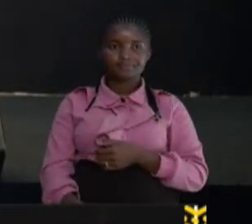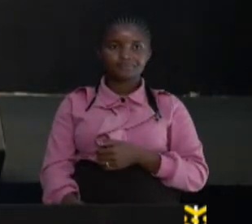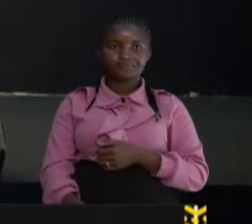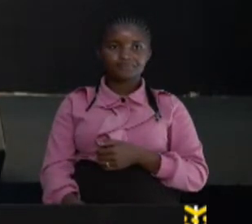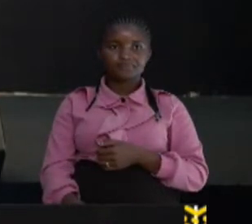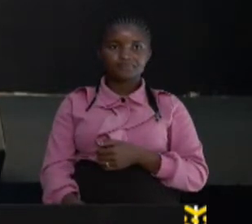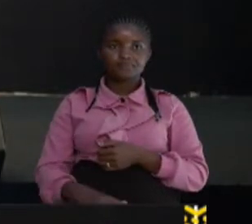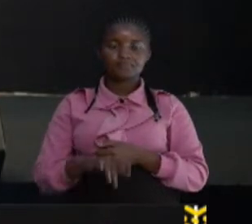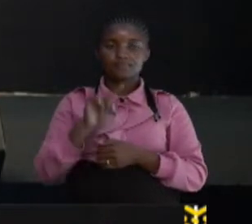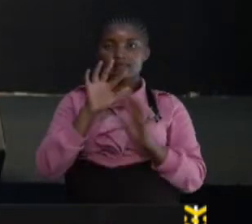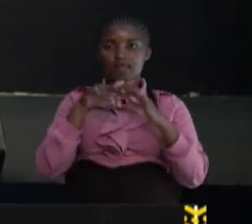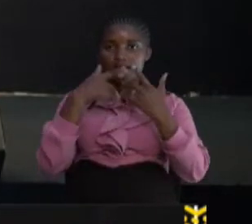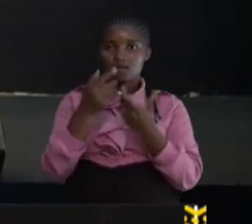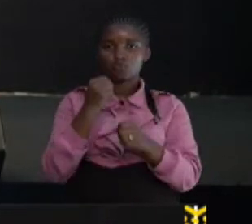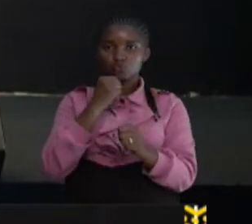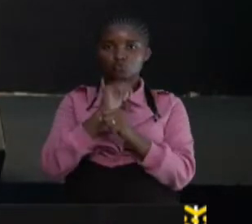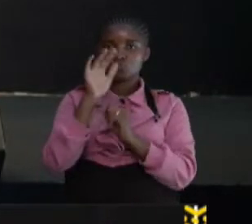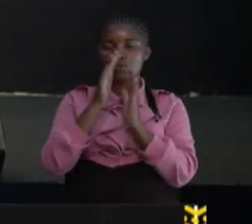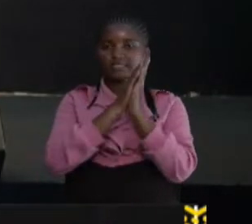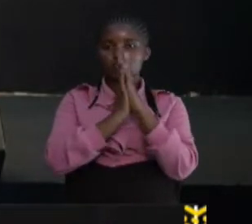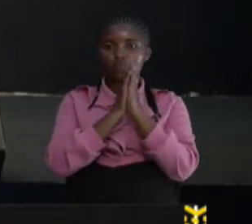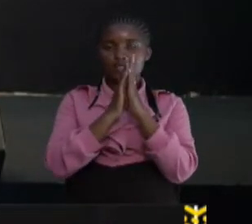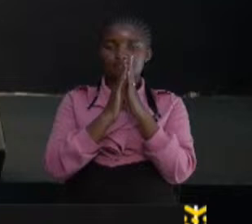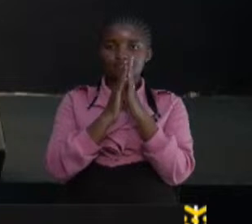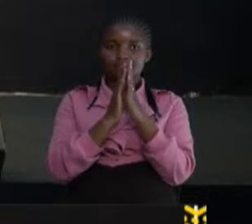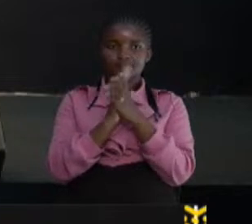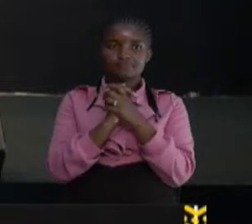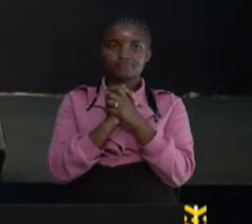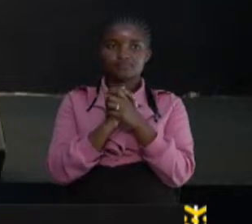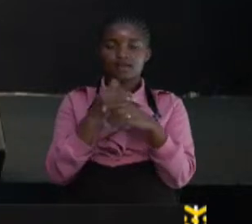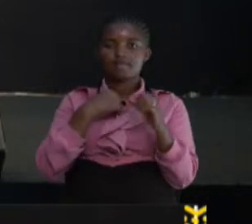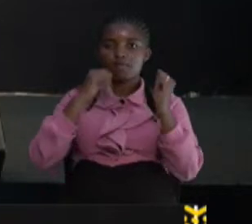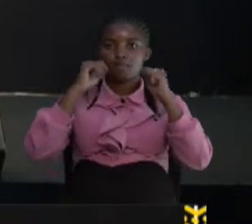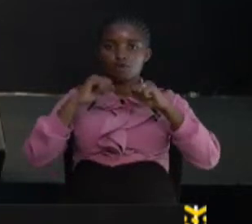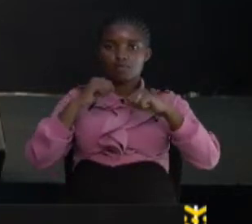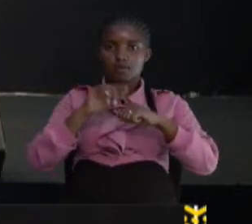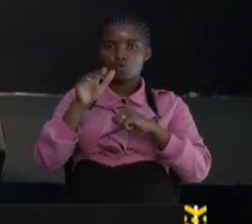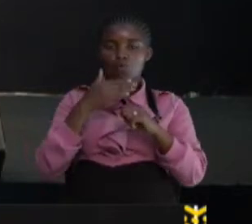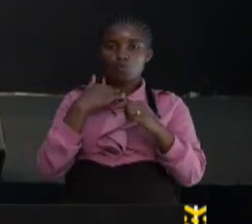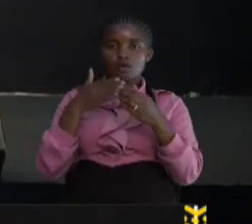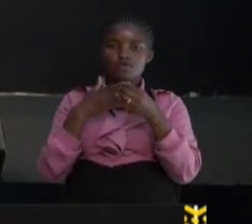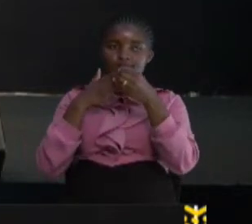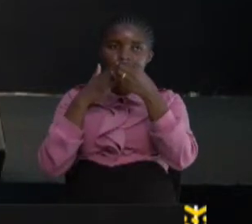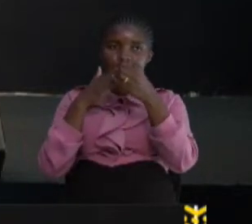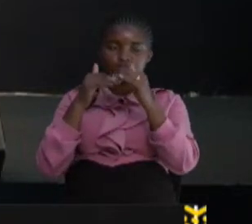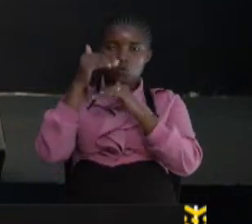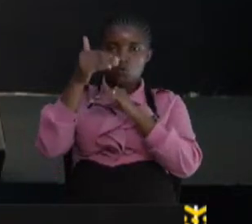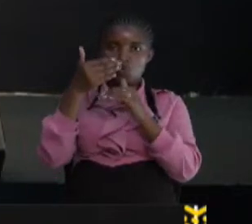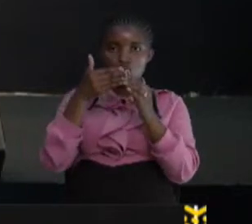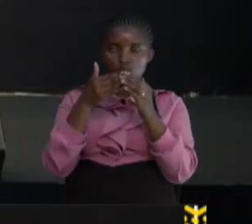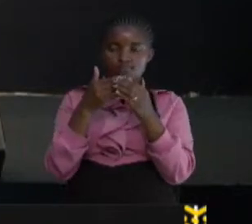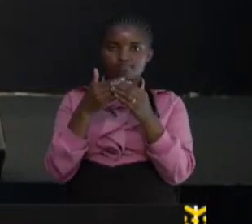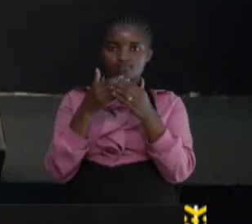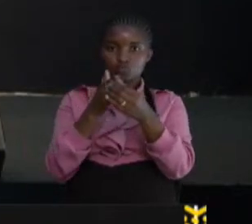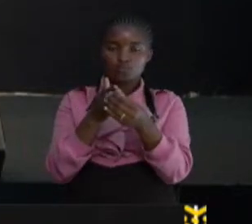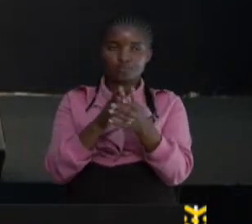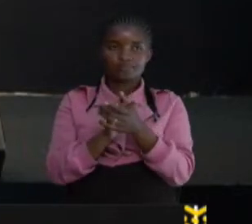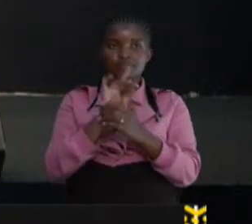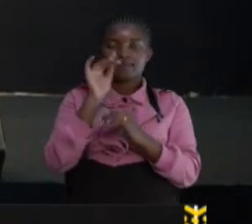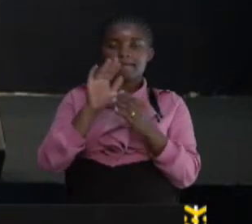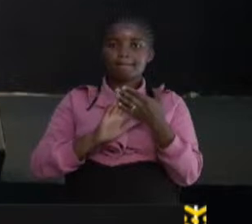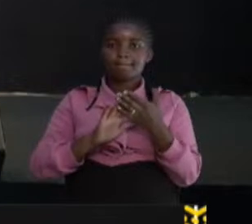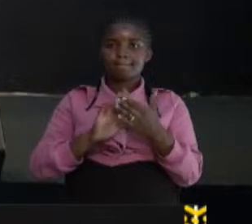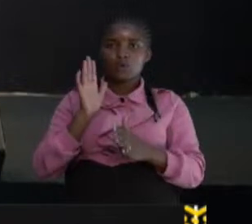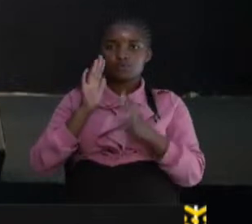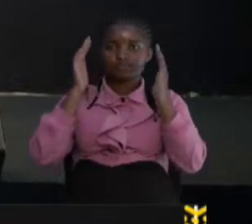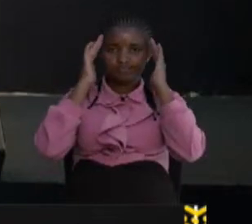So this is how you do your story structure. All right? So there's the possibility that you want to front load. What does that mean? This is the most interesting, attention-grabbing